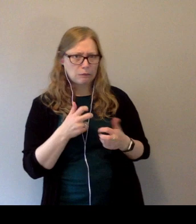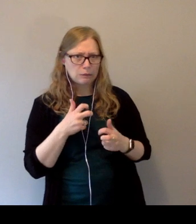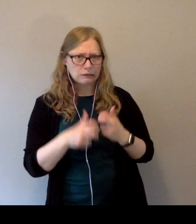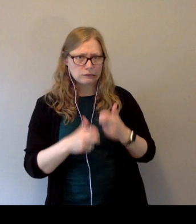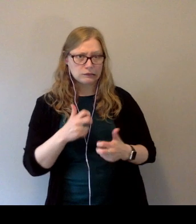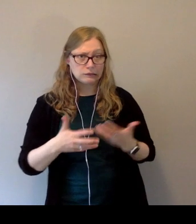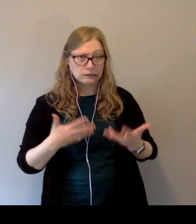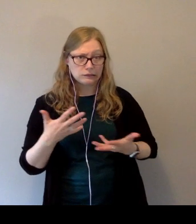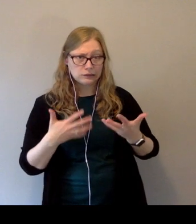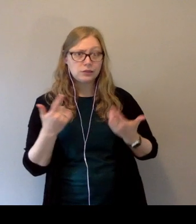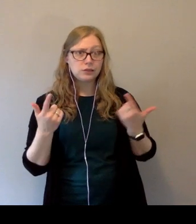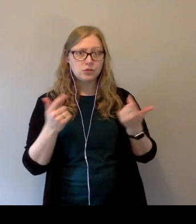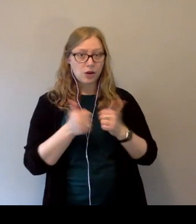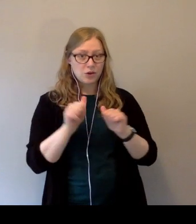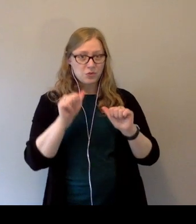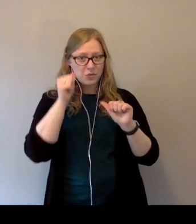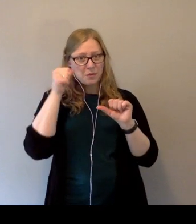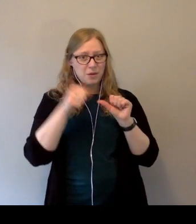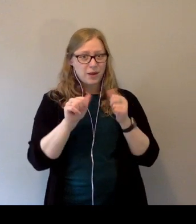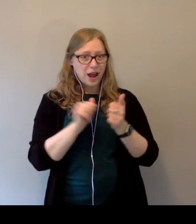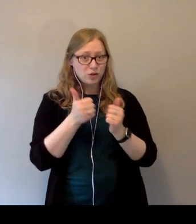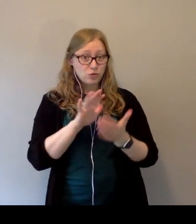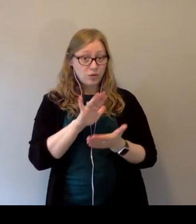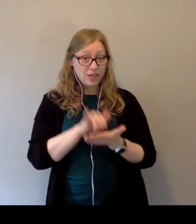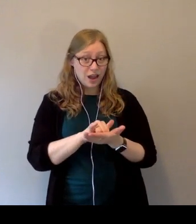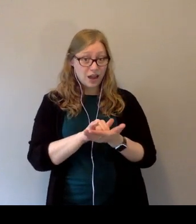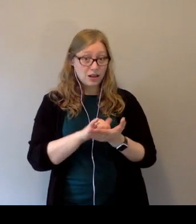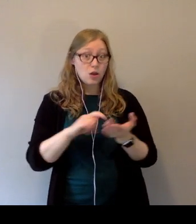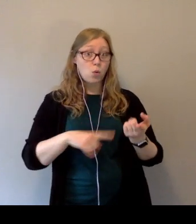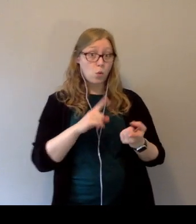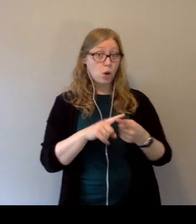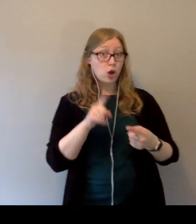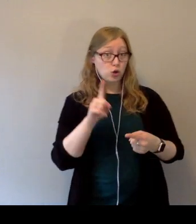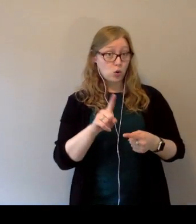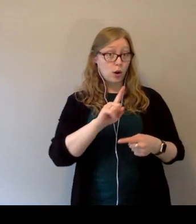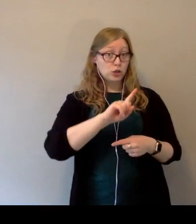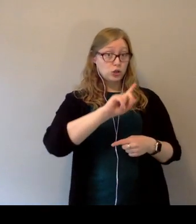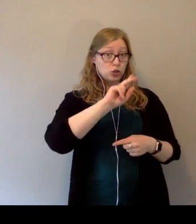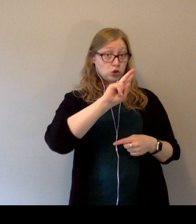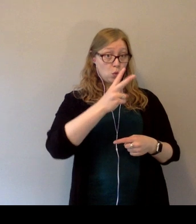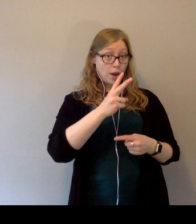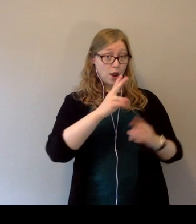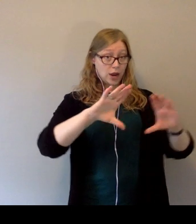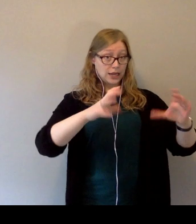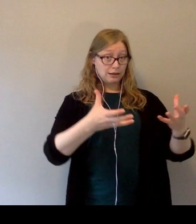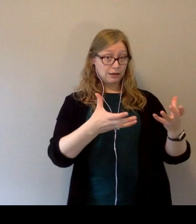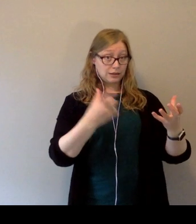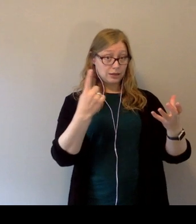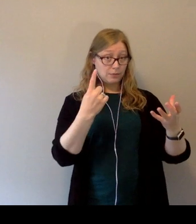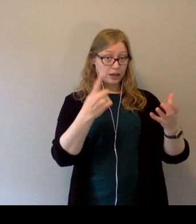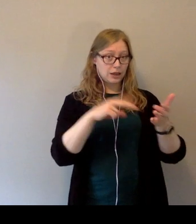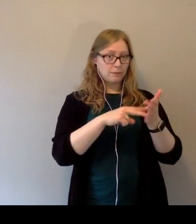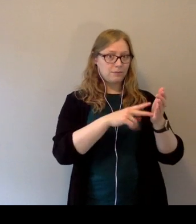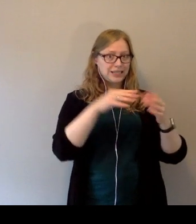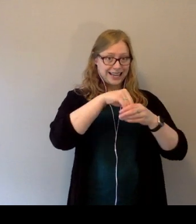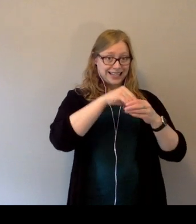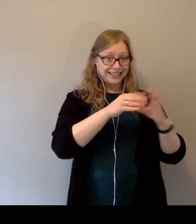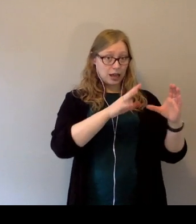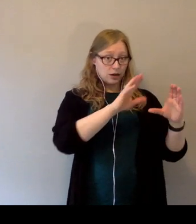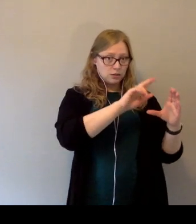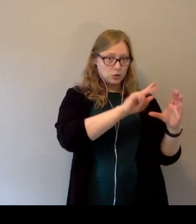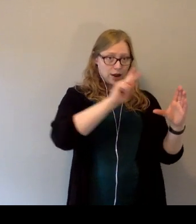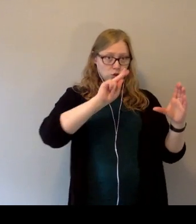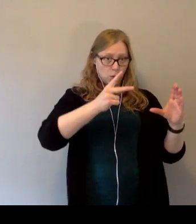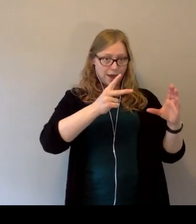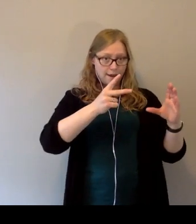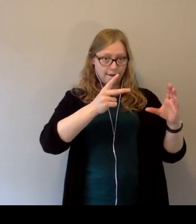to remember how to do this. When you're squaring a product, you can square each piece. So 7 squared is 49, and the